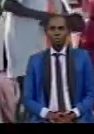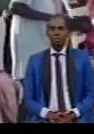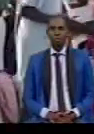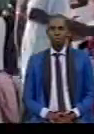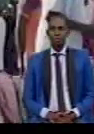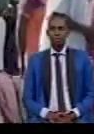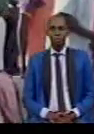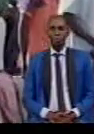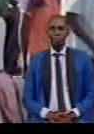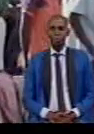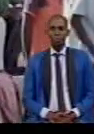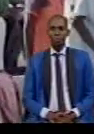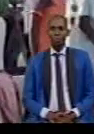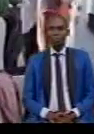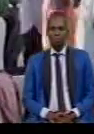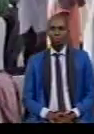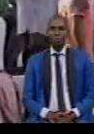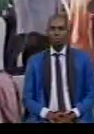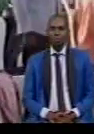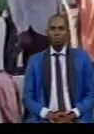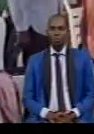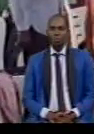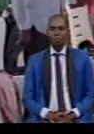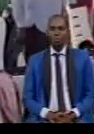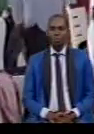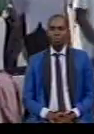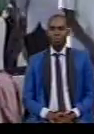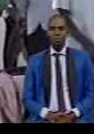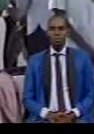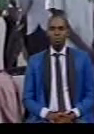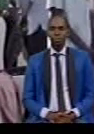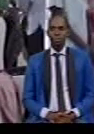as the ever-present Savior.